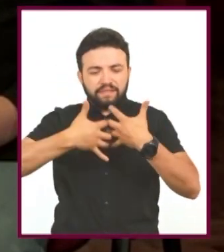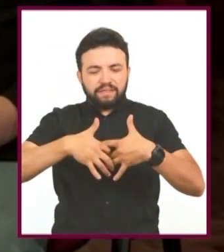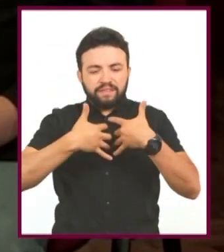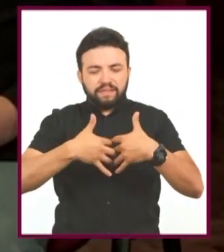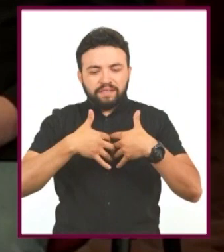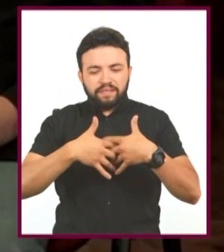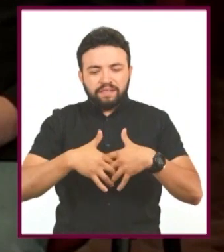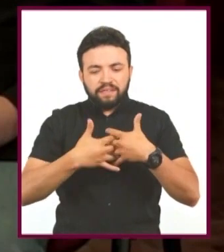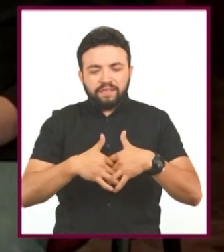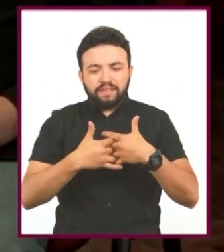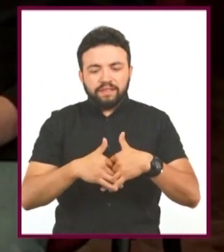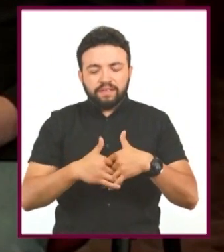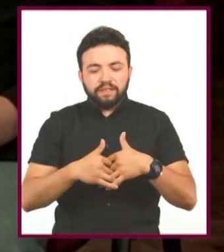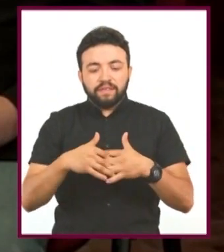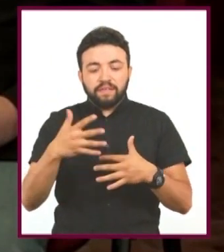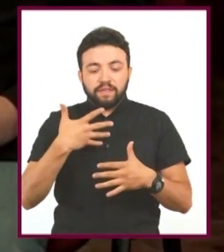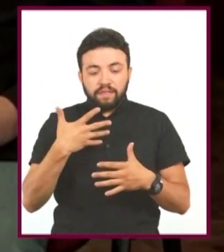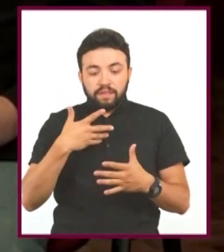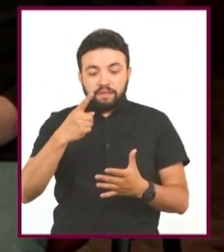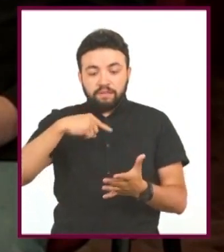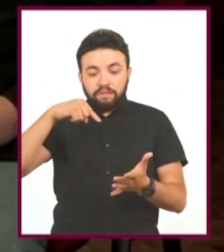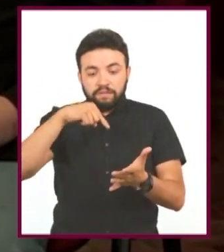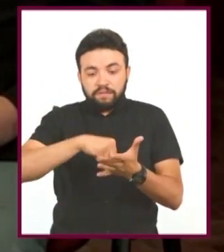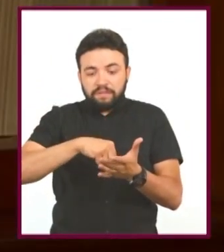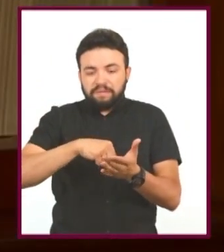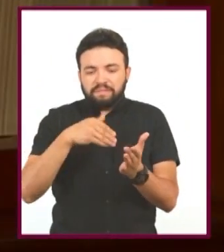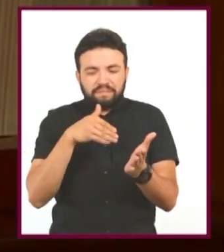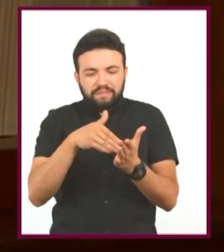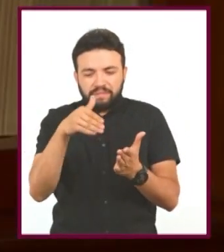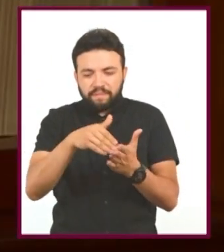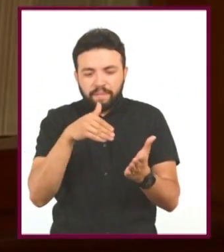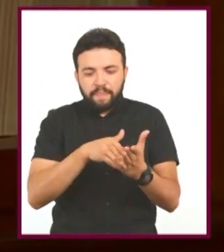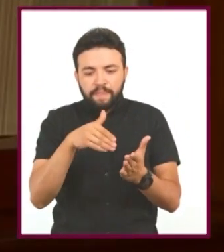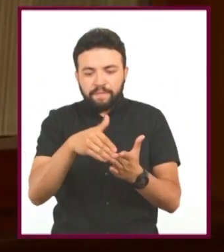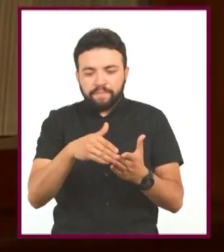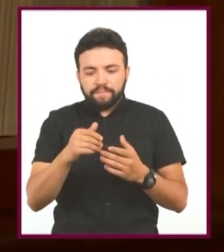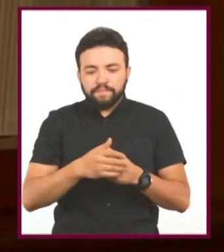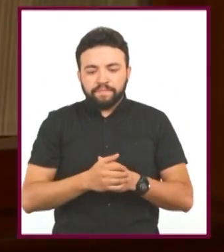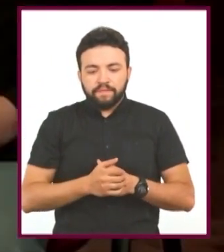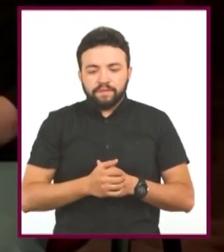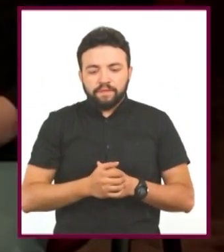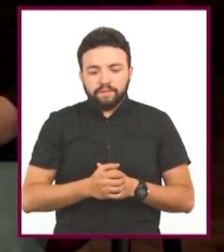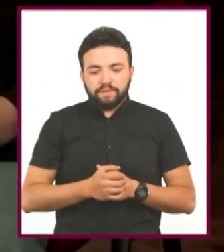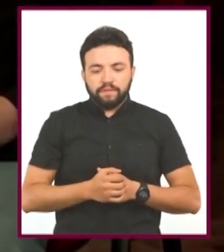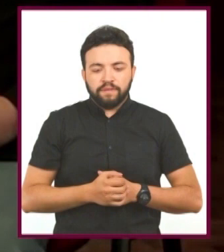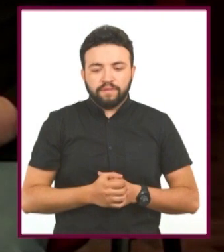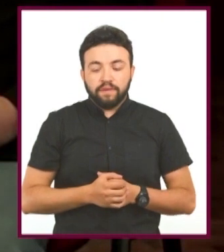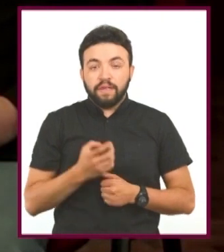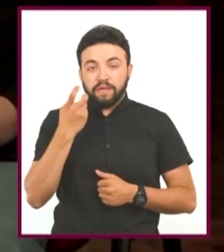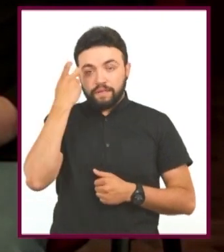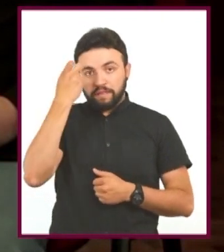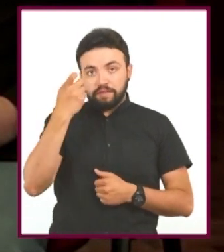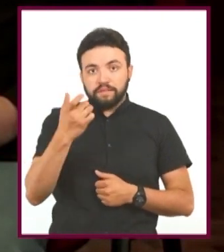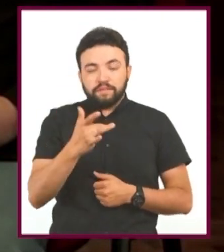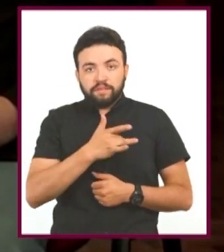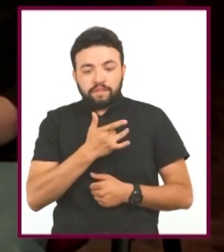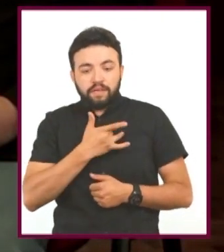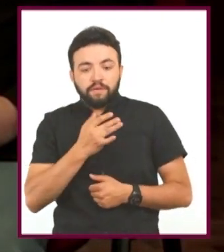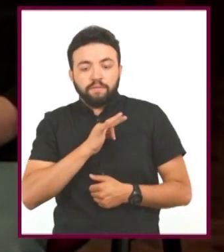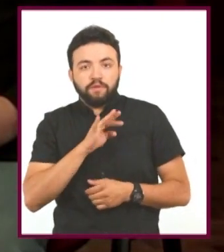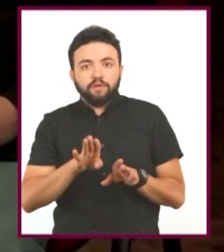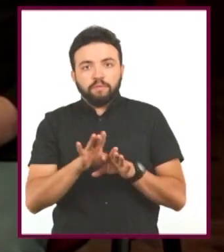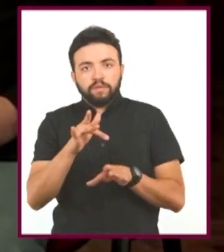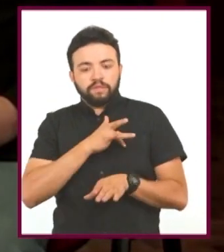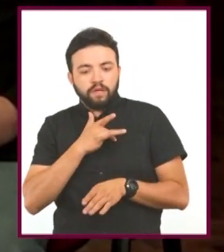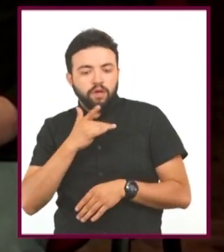100 trillion connections going on up here. And that's what it allows us to see and to hear and to feel and to touch.